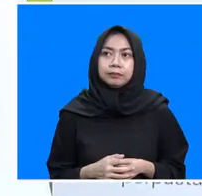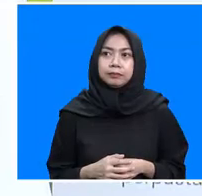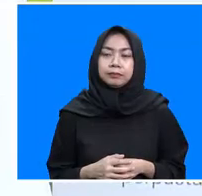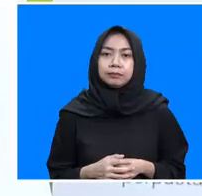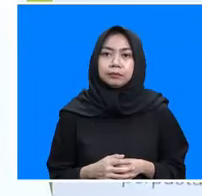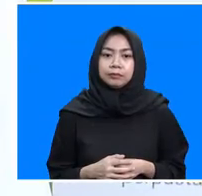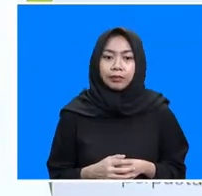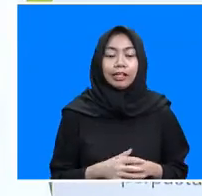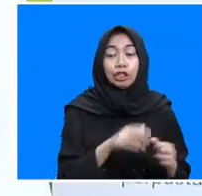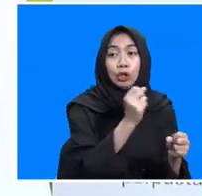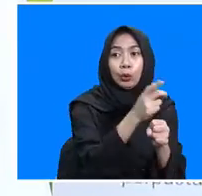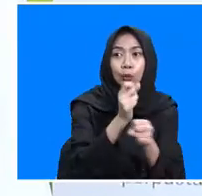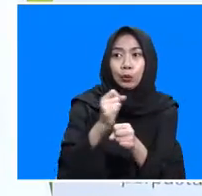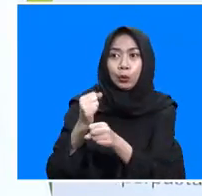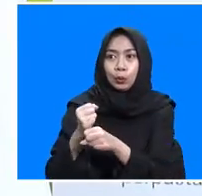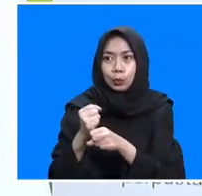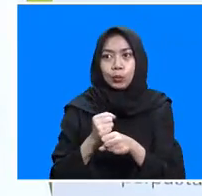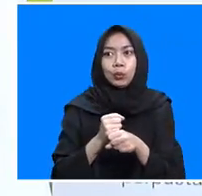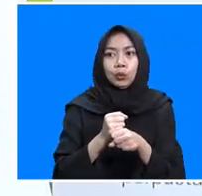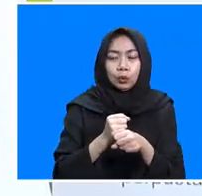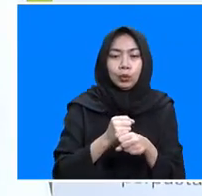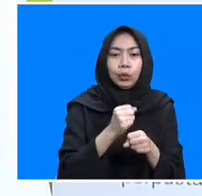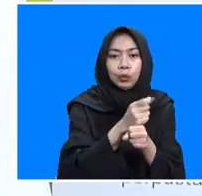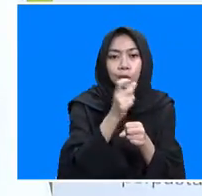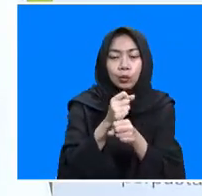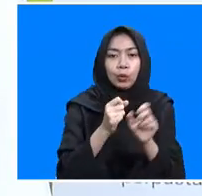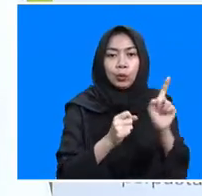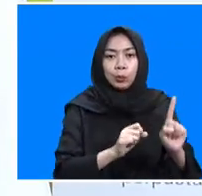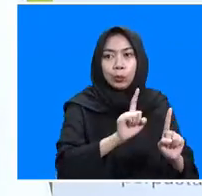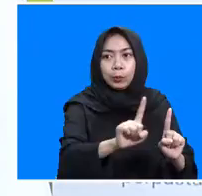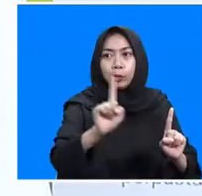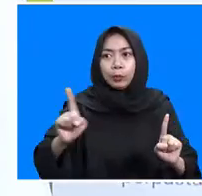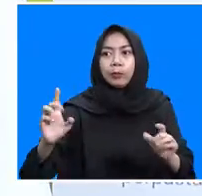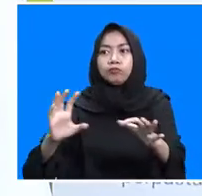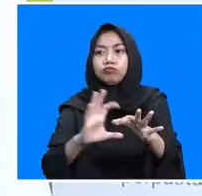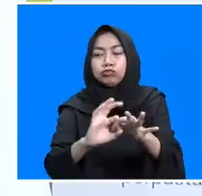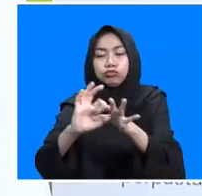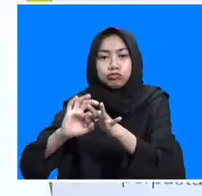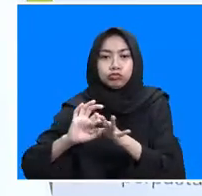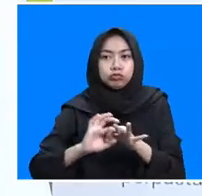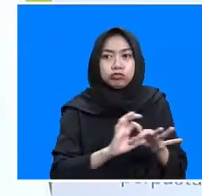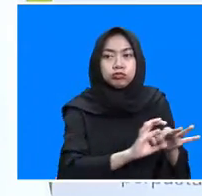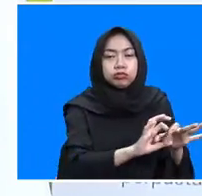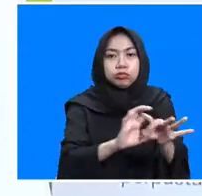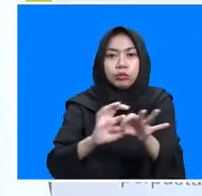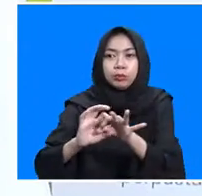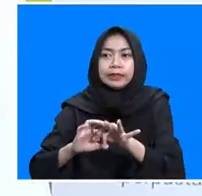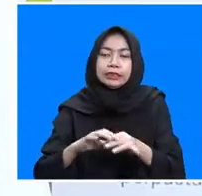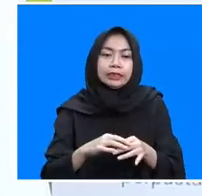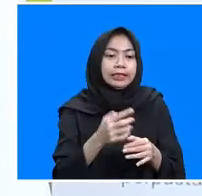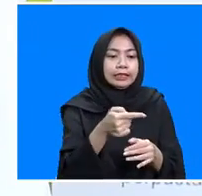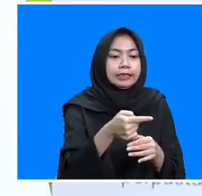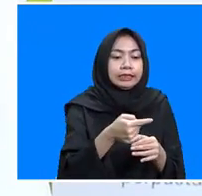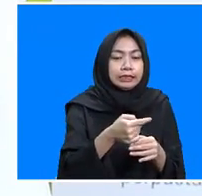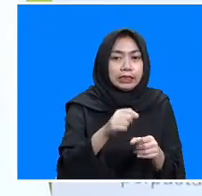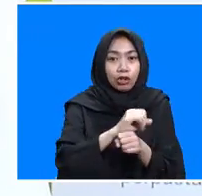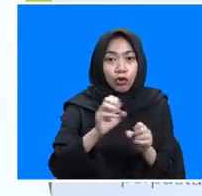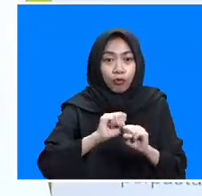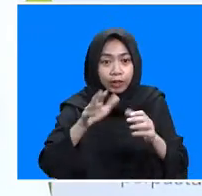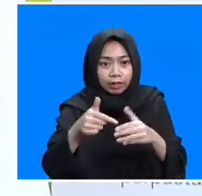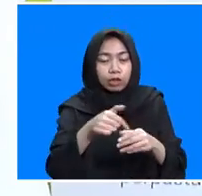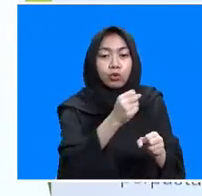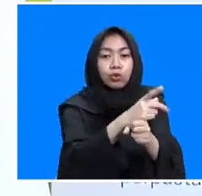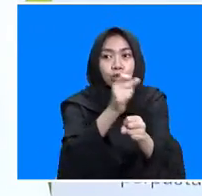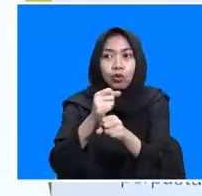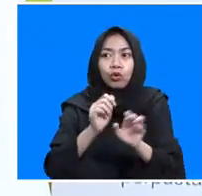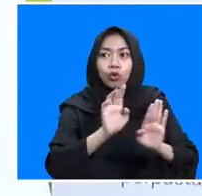Leadership, they introduced a whole range of resources at the start of the pandemic to help teachers and school leaders